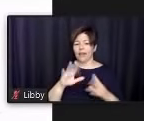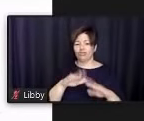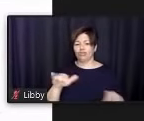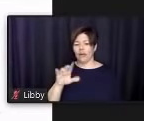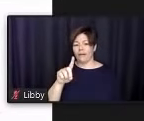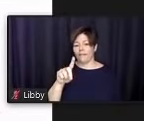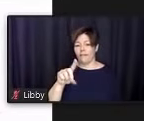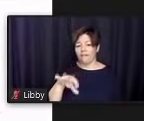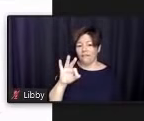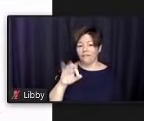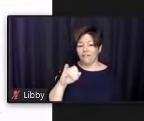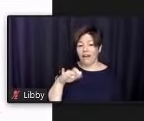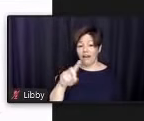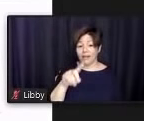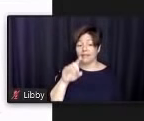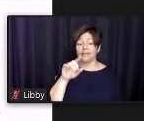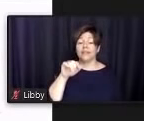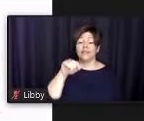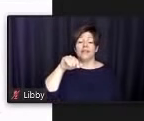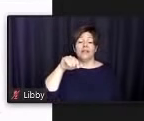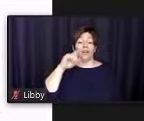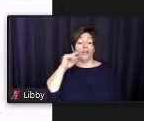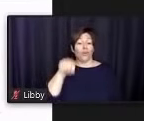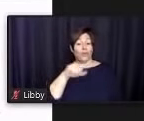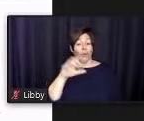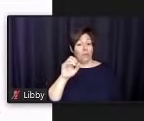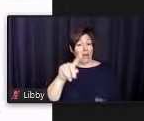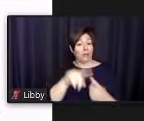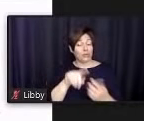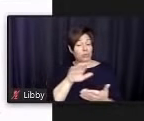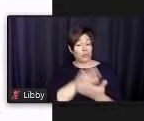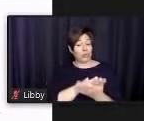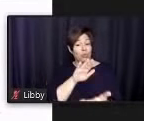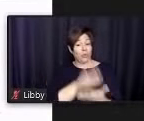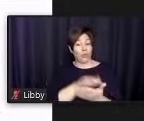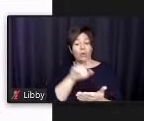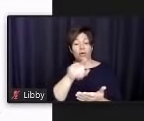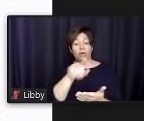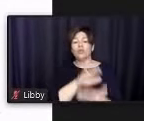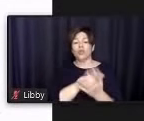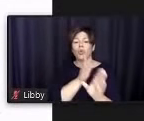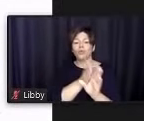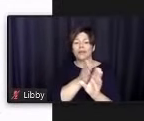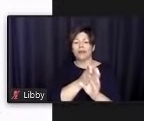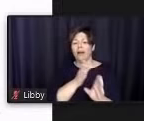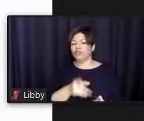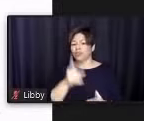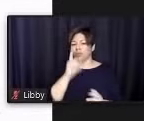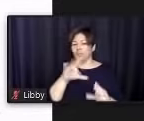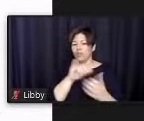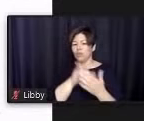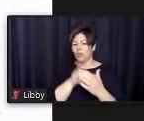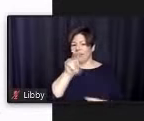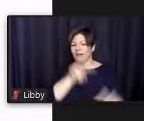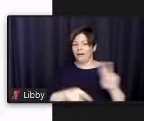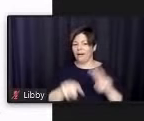the second thing about child find is this is, for those of you going back to school, this is how school sites are going to be doing their classroom observations this